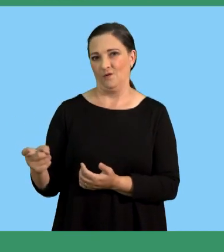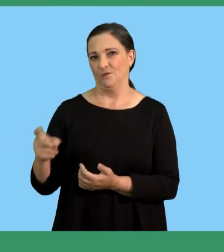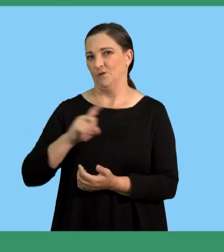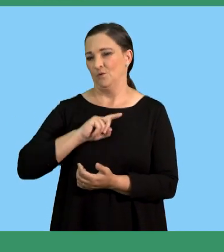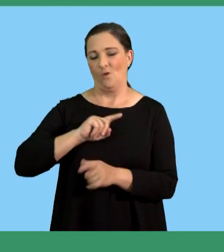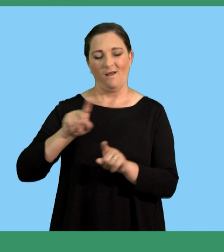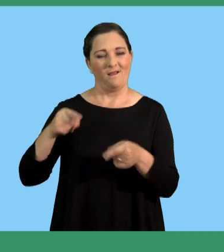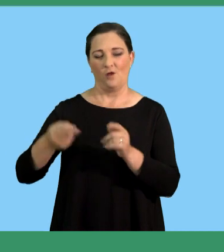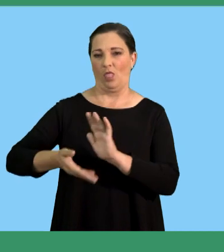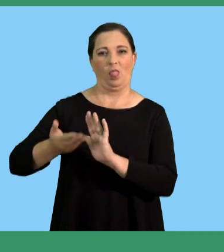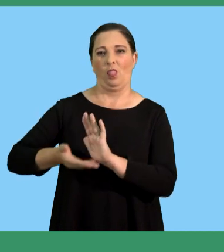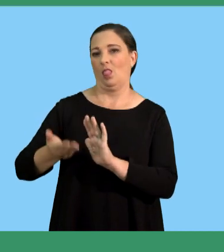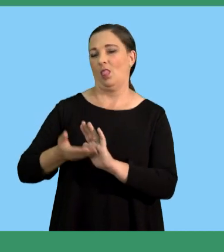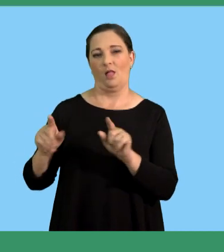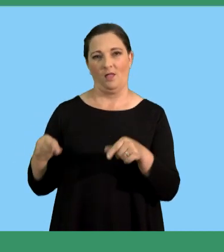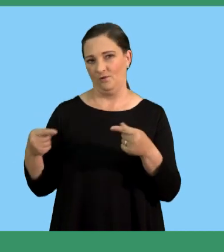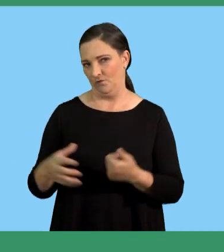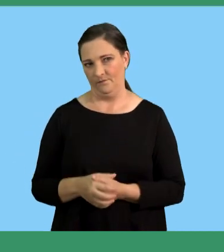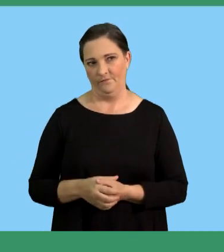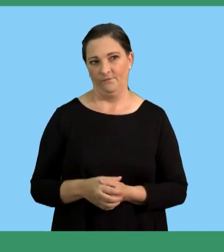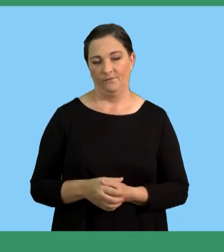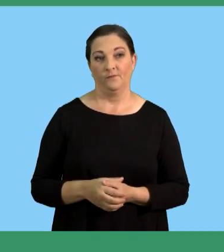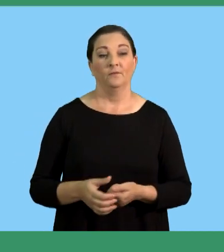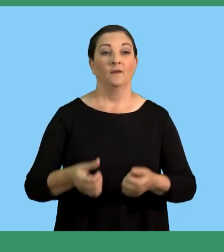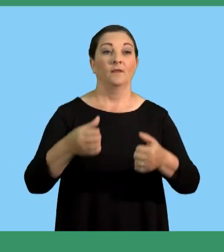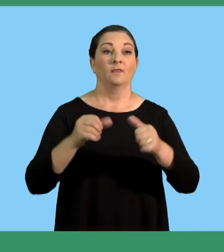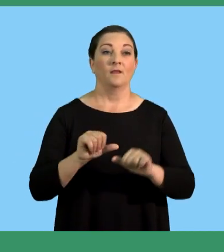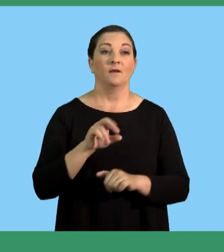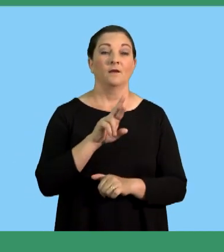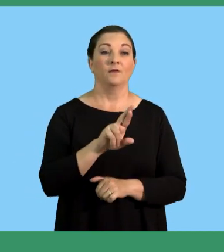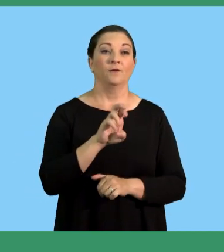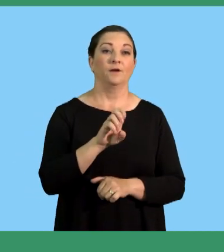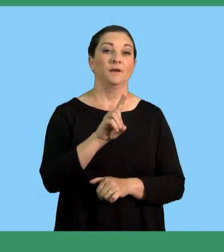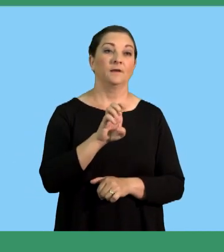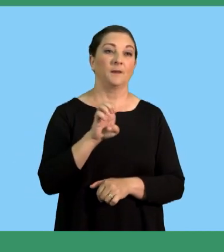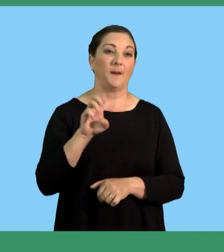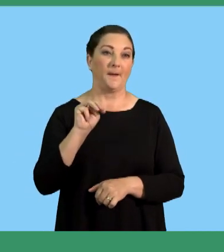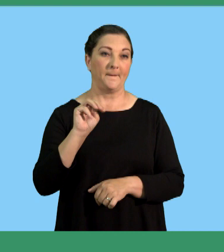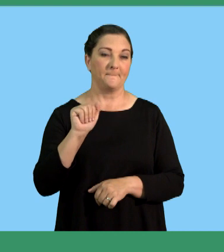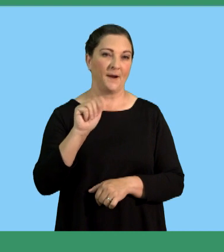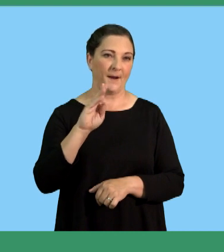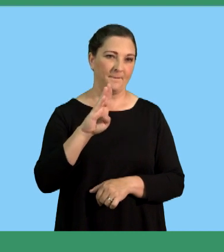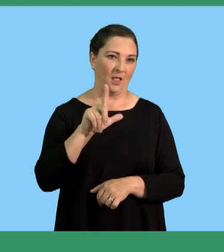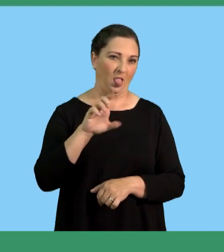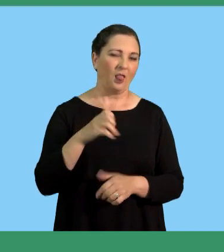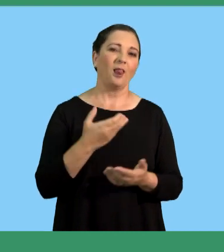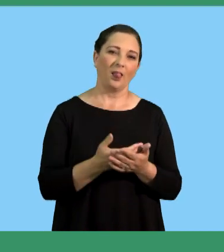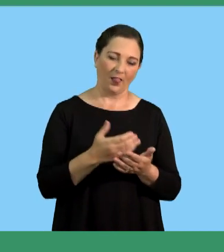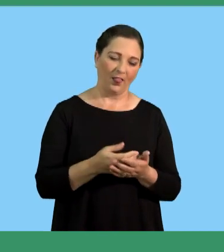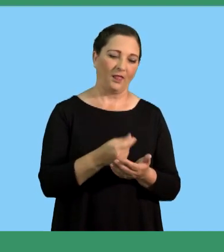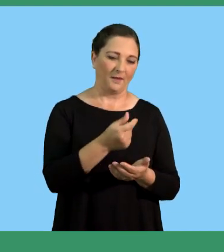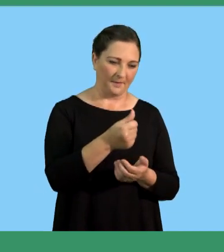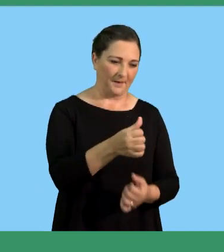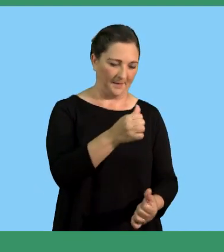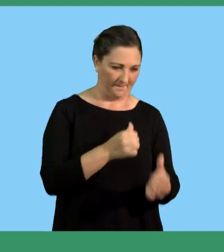non-cumulative preference shareholder. Then redeemable preference shares. Shares can be redeemed or bought back at